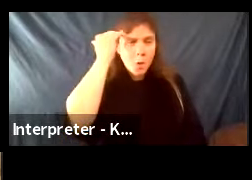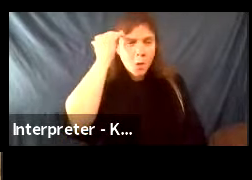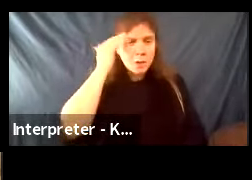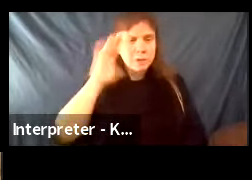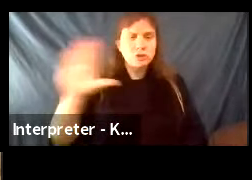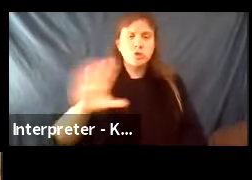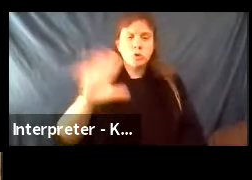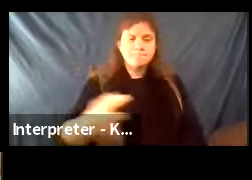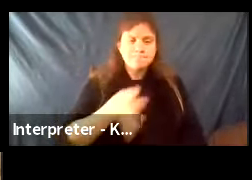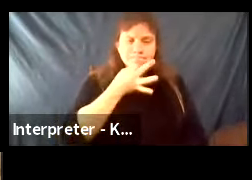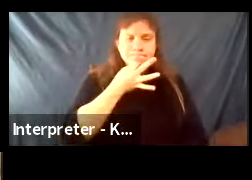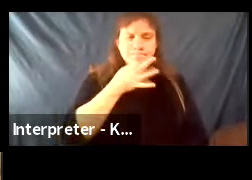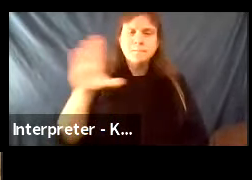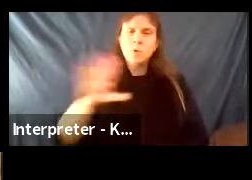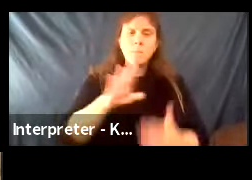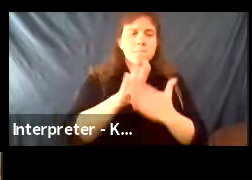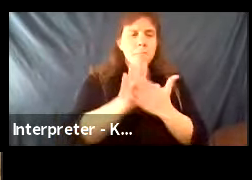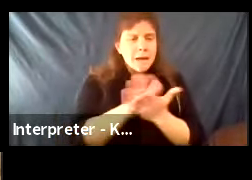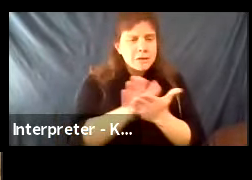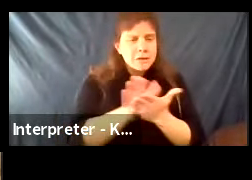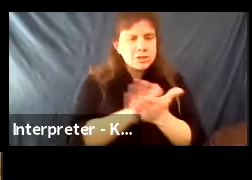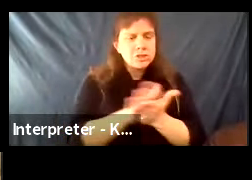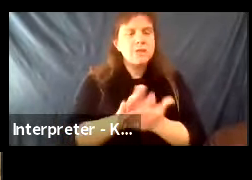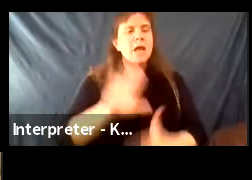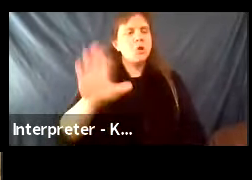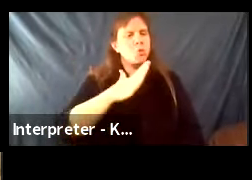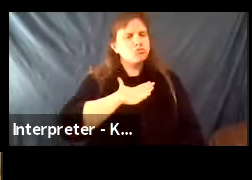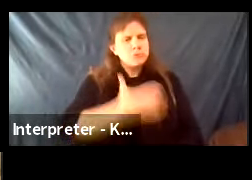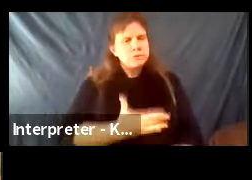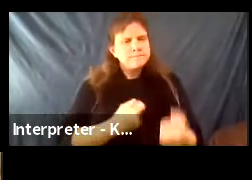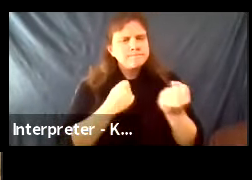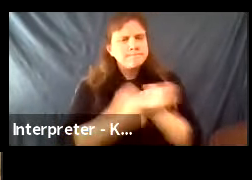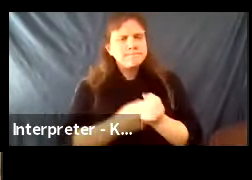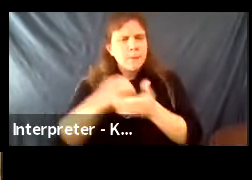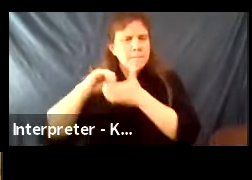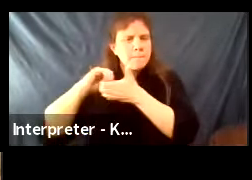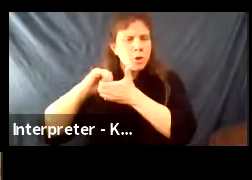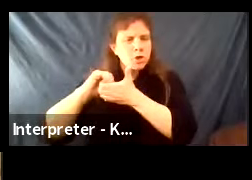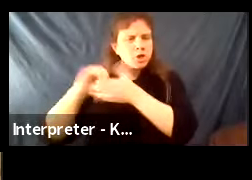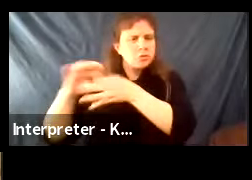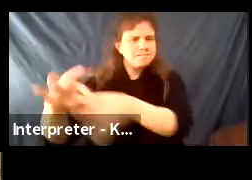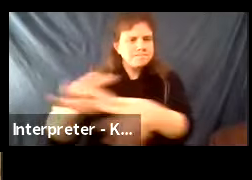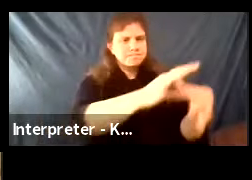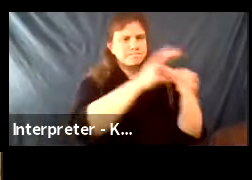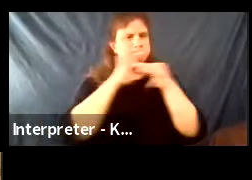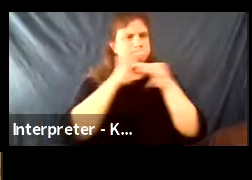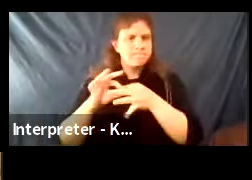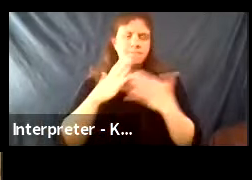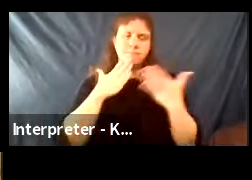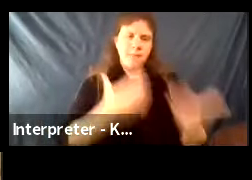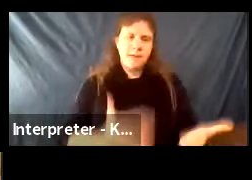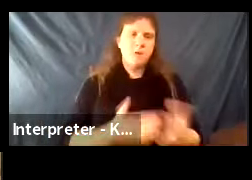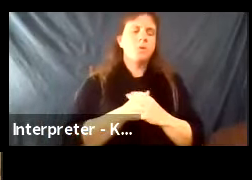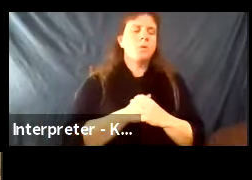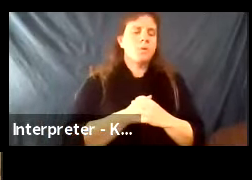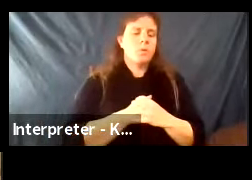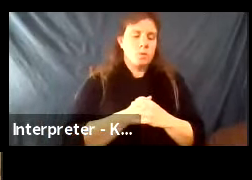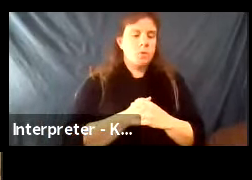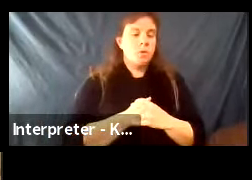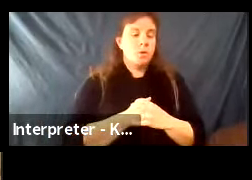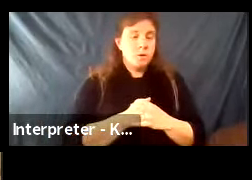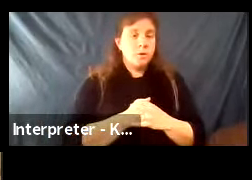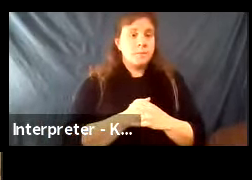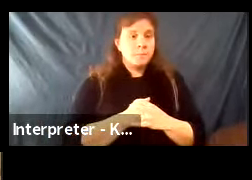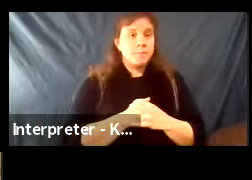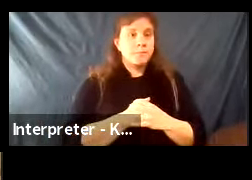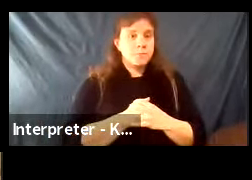passion, and your level of partnership and collaboration. We're receiving the offers